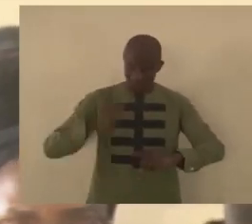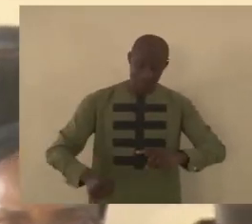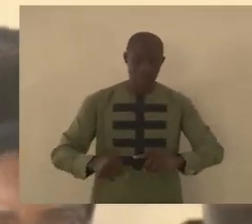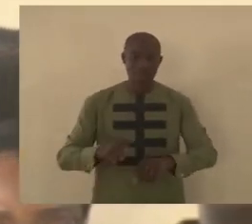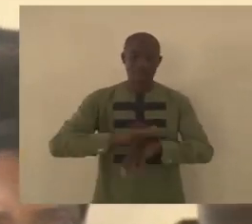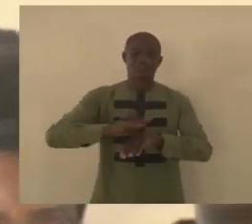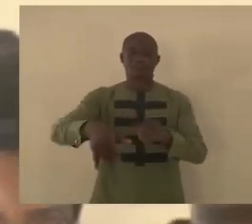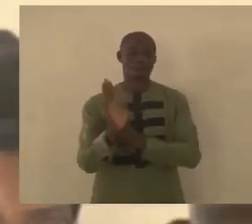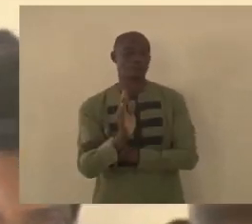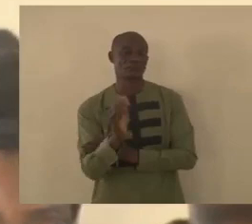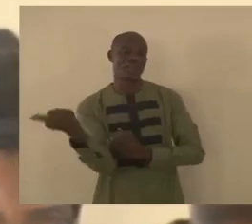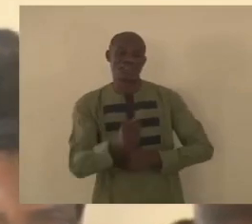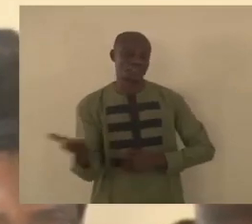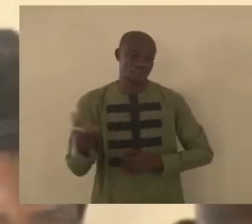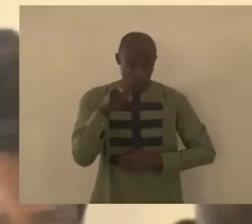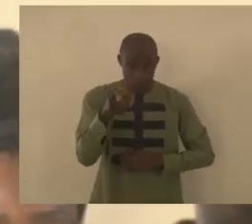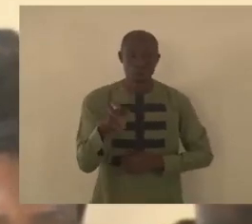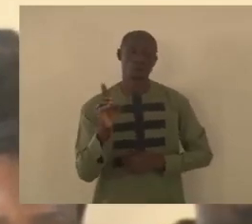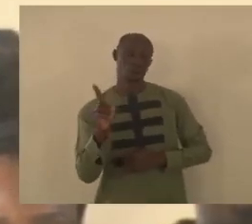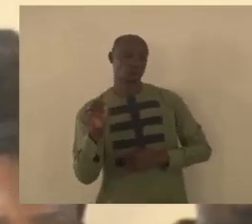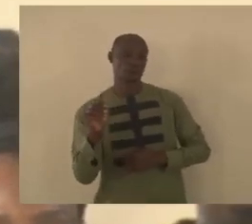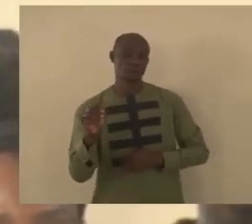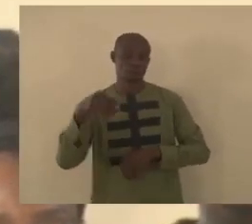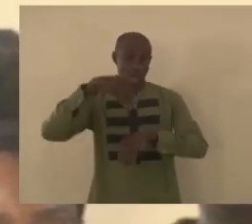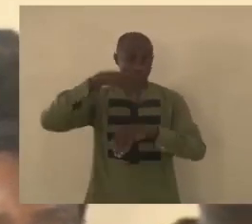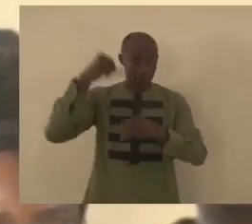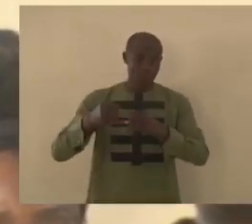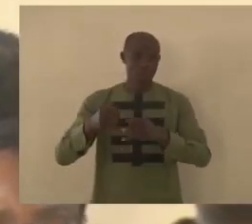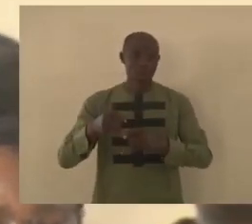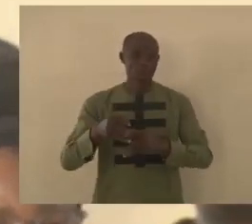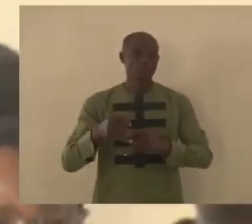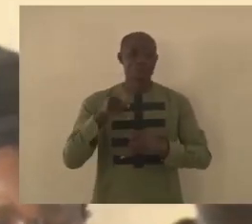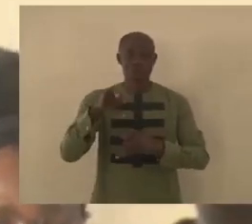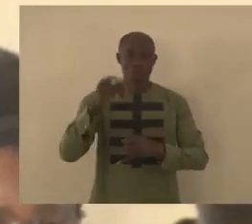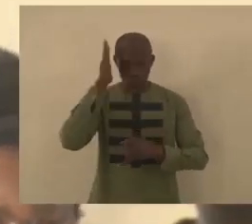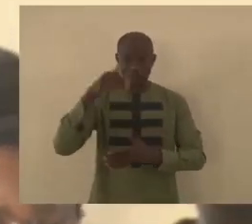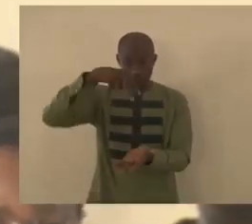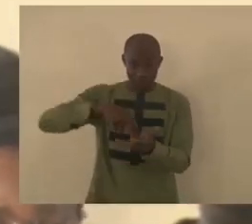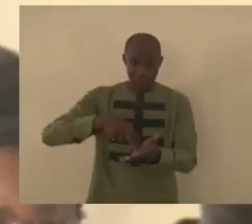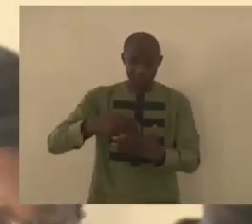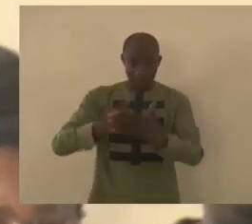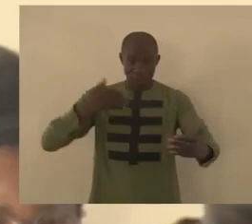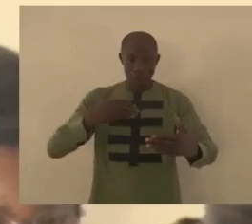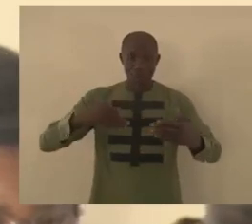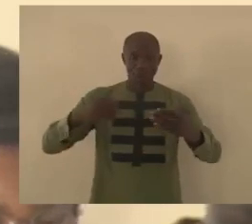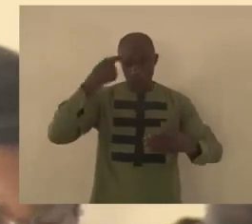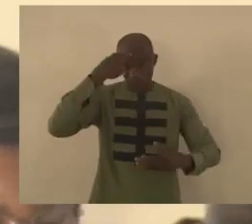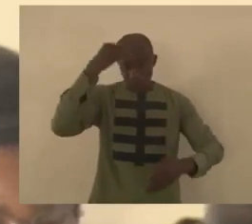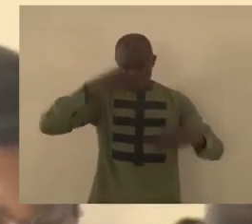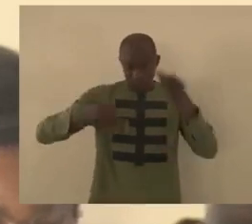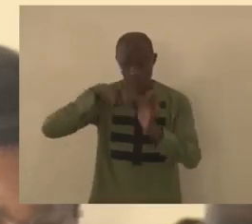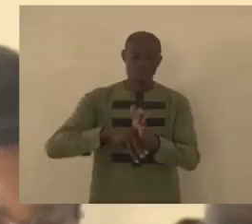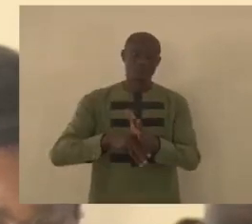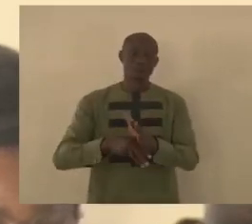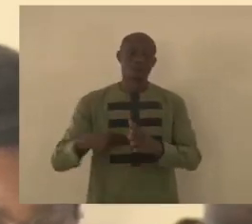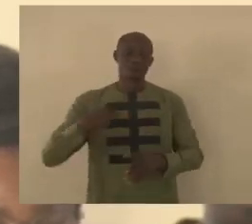God. That whatever you do, at the end of the day, you stand to gain your judgment. So I think we should